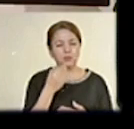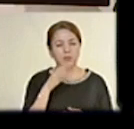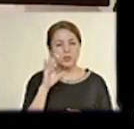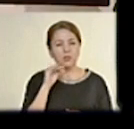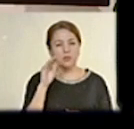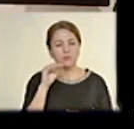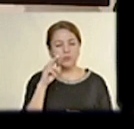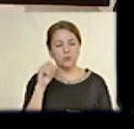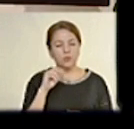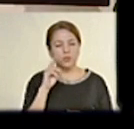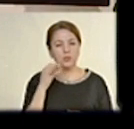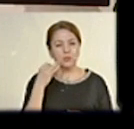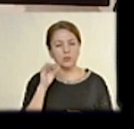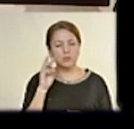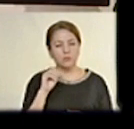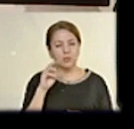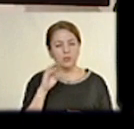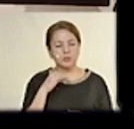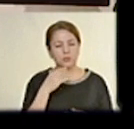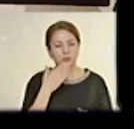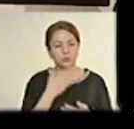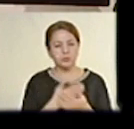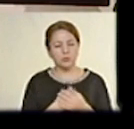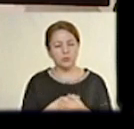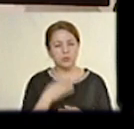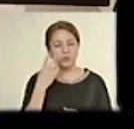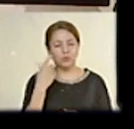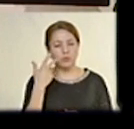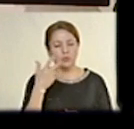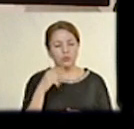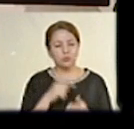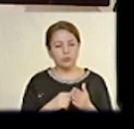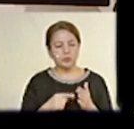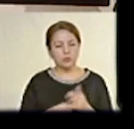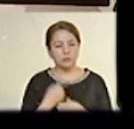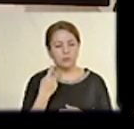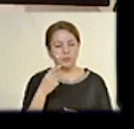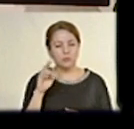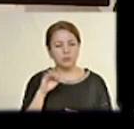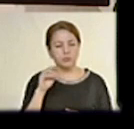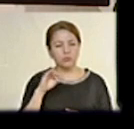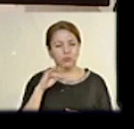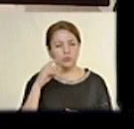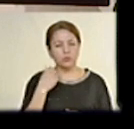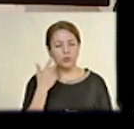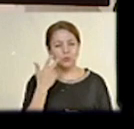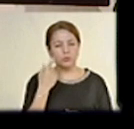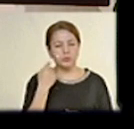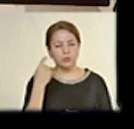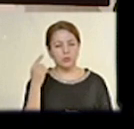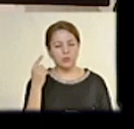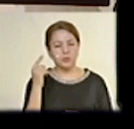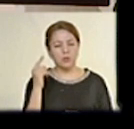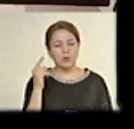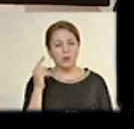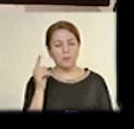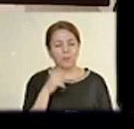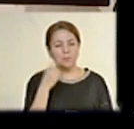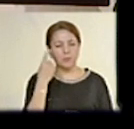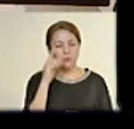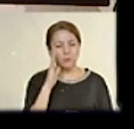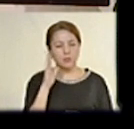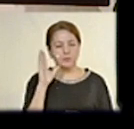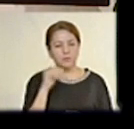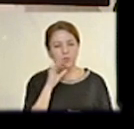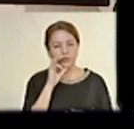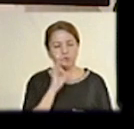qiymati so'ralayotgan bo'lsa, 4 ni 3 ga bo'lganingizda, ya'ni 1 butun 3 dan 1 hosil bo'ladi. Natija esa